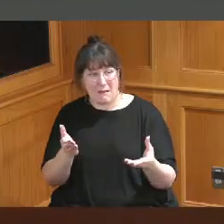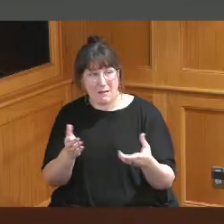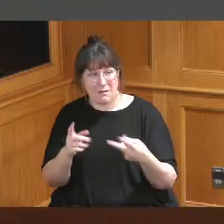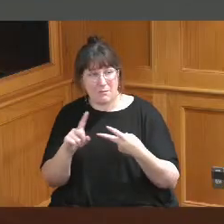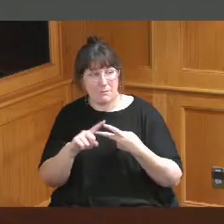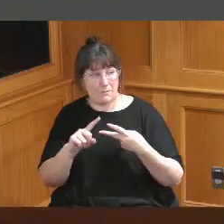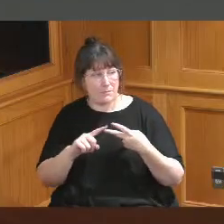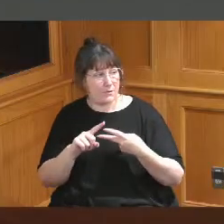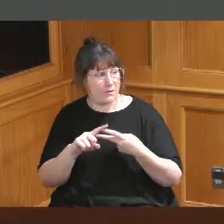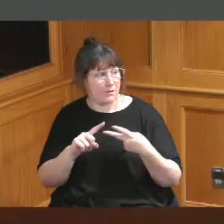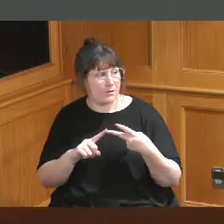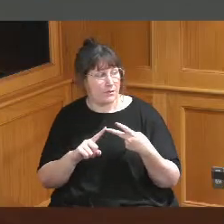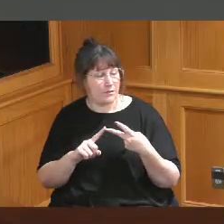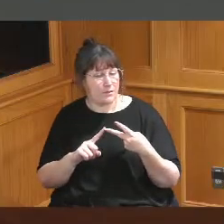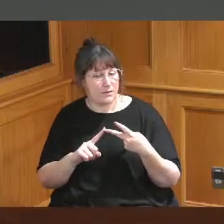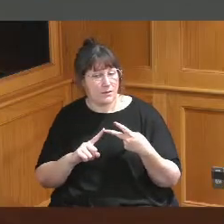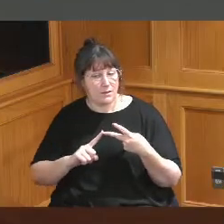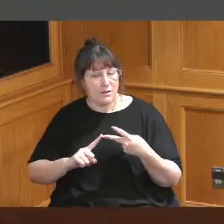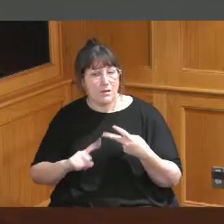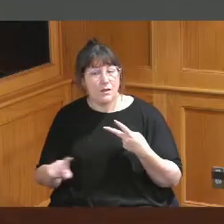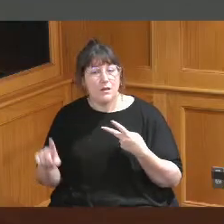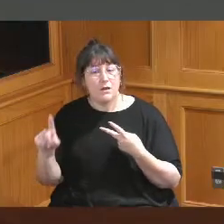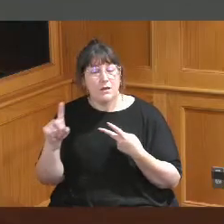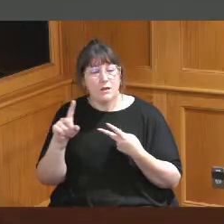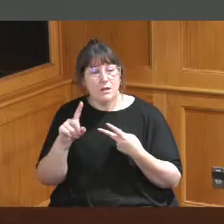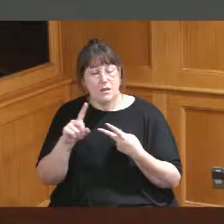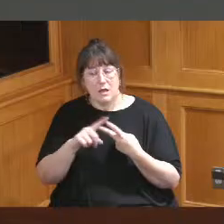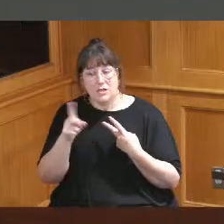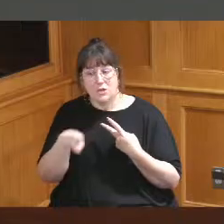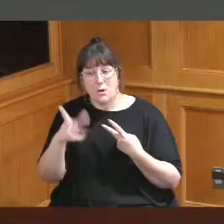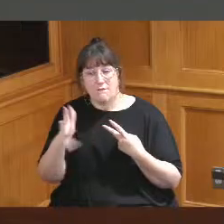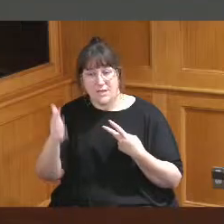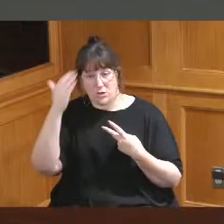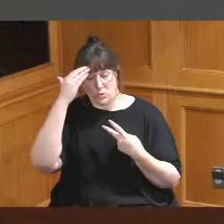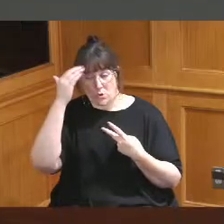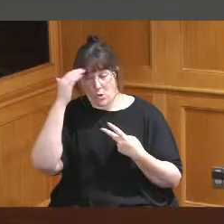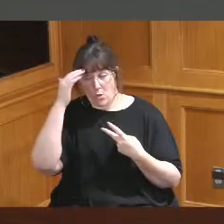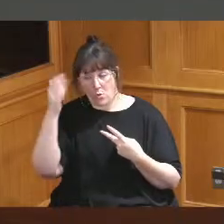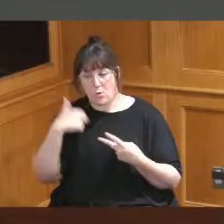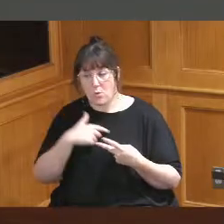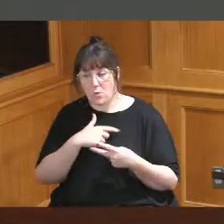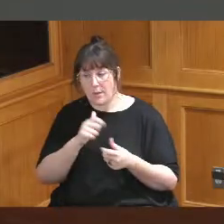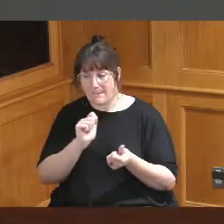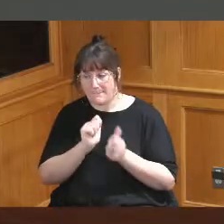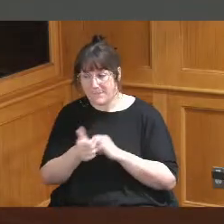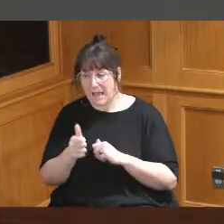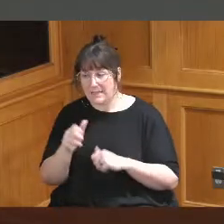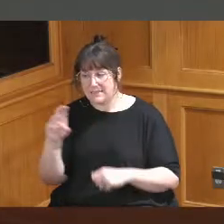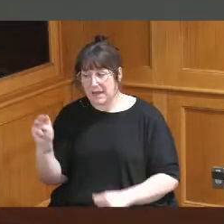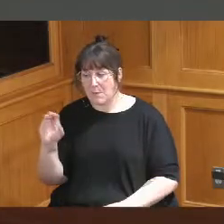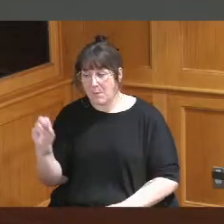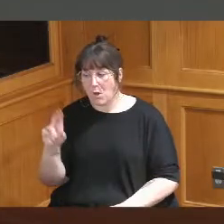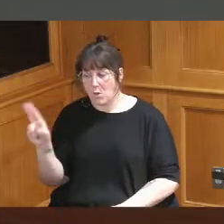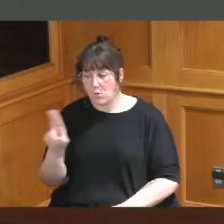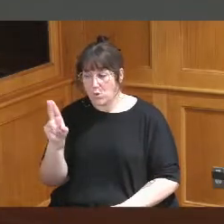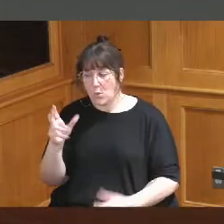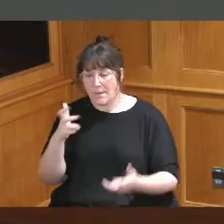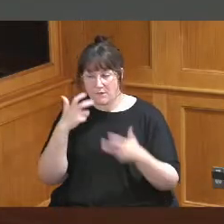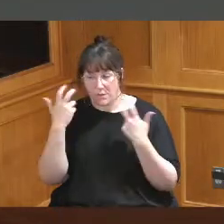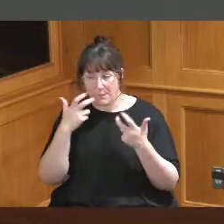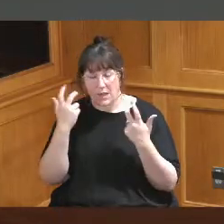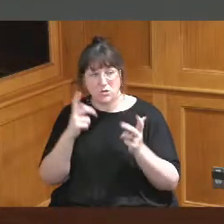we discussed, actually. So as the board is aware, earlier this year, we passed a memorandum of understanding with the Bengals to